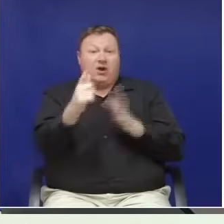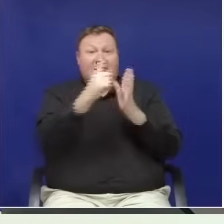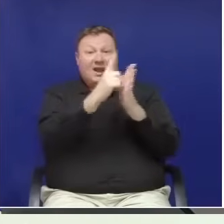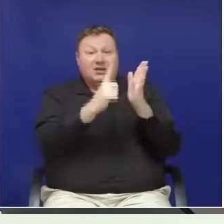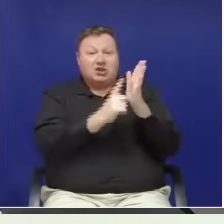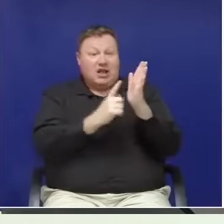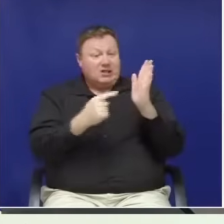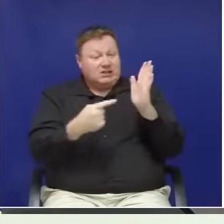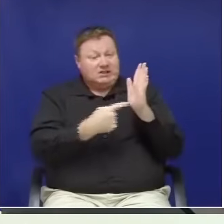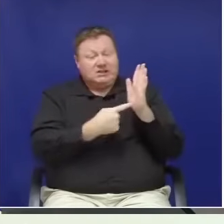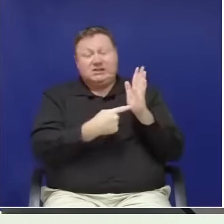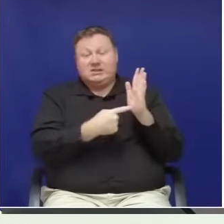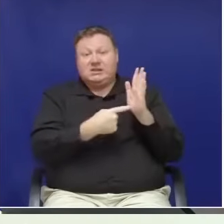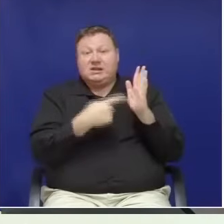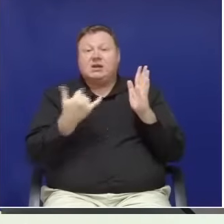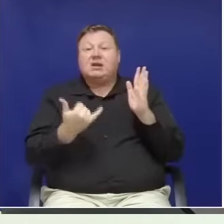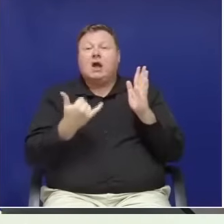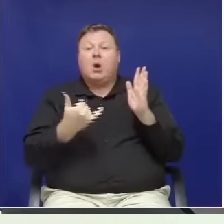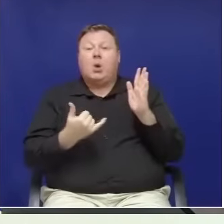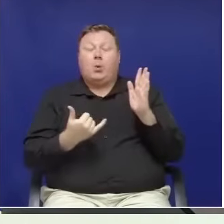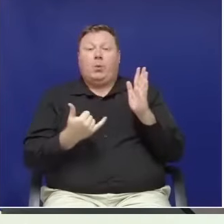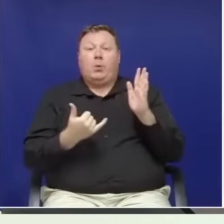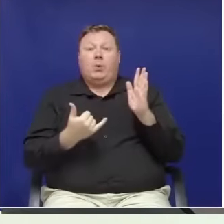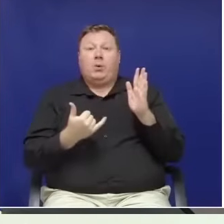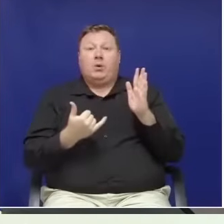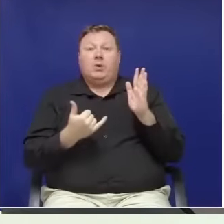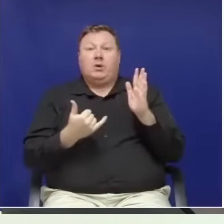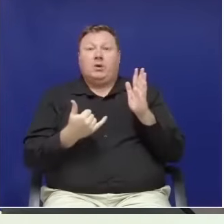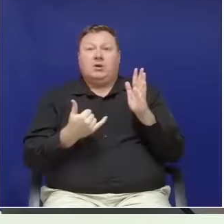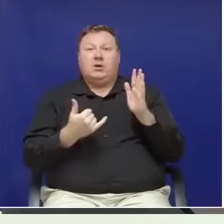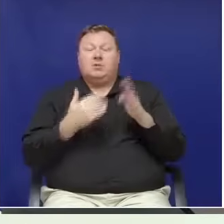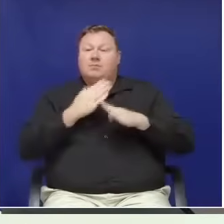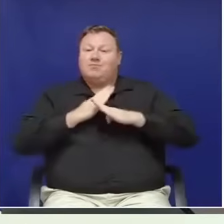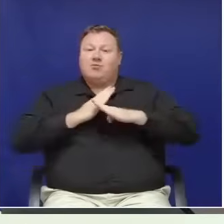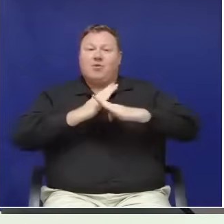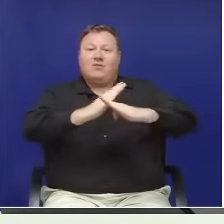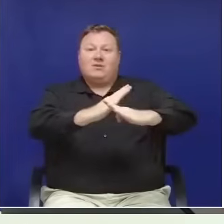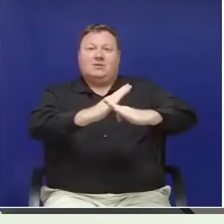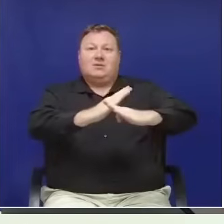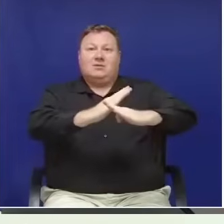legislation at this moment is prohibiting,